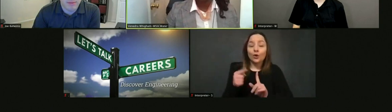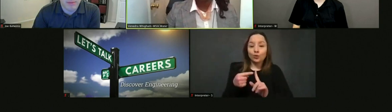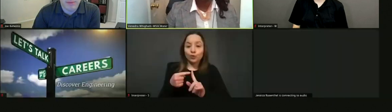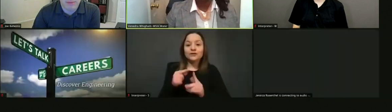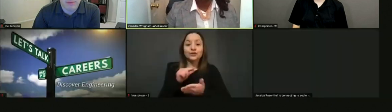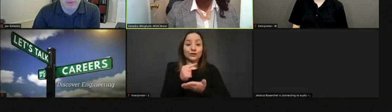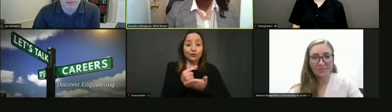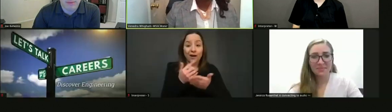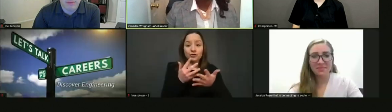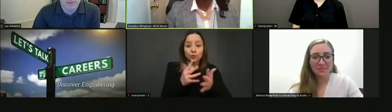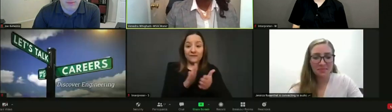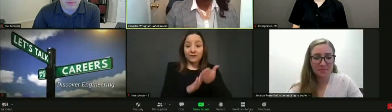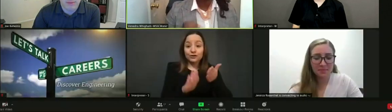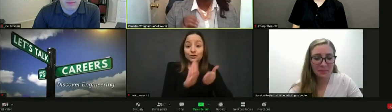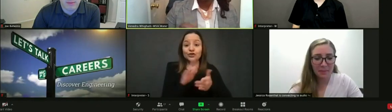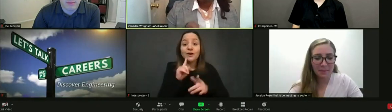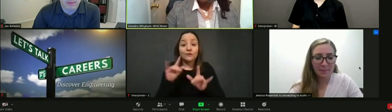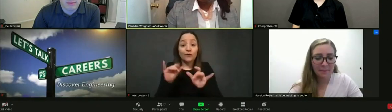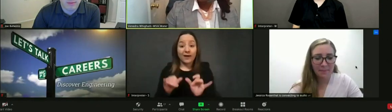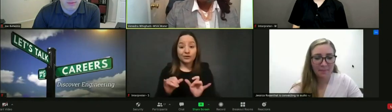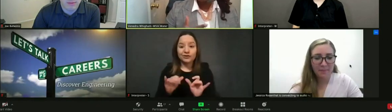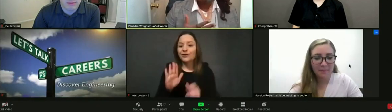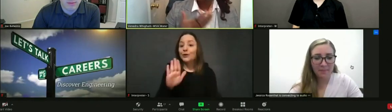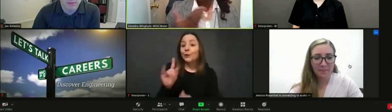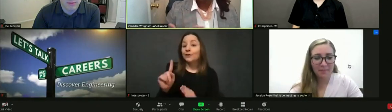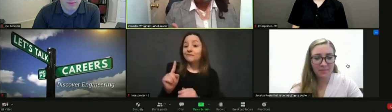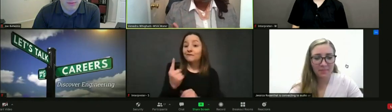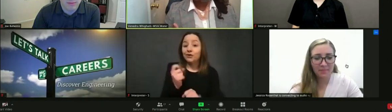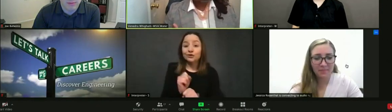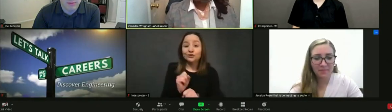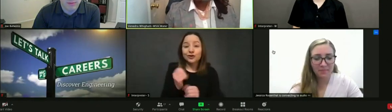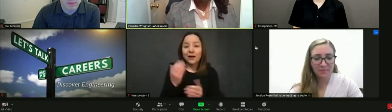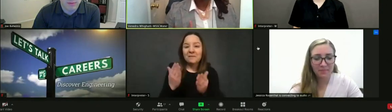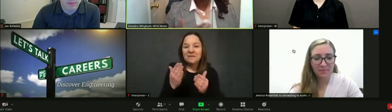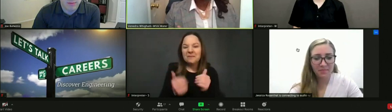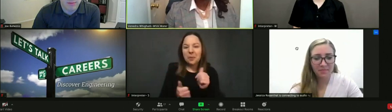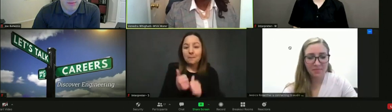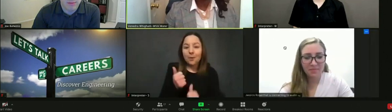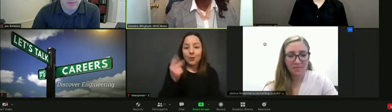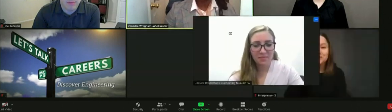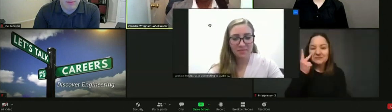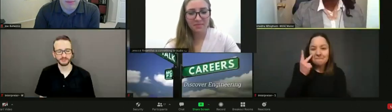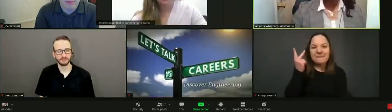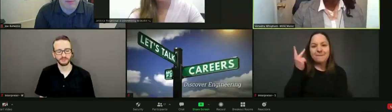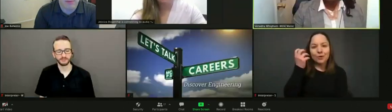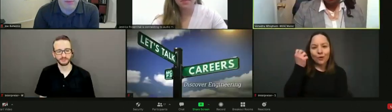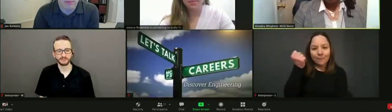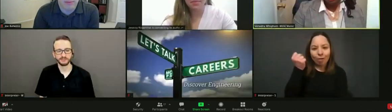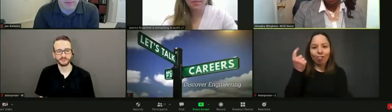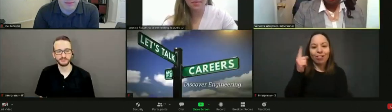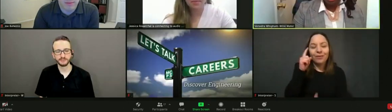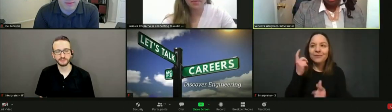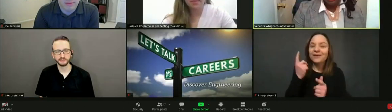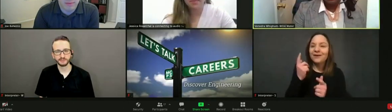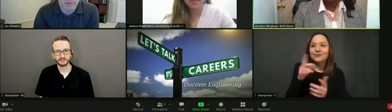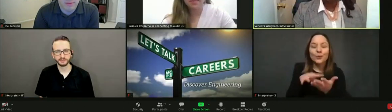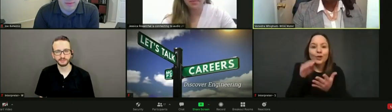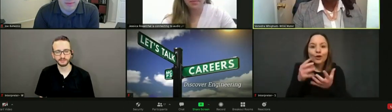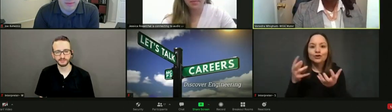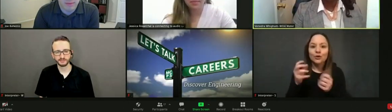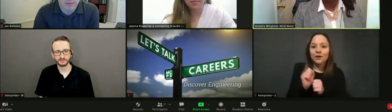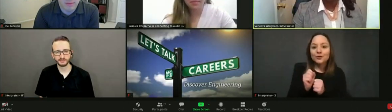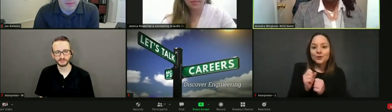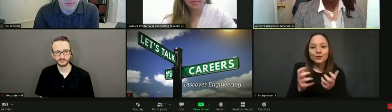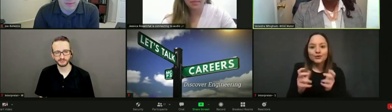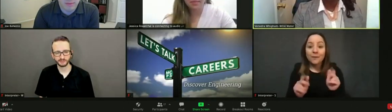for engineers, it is your first job is maybe your more memorable job because you learn so much and you get a chance to work with so many others in the